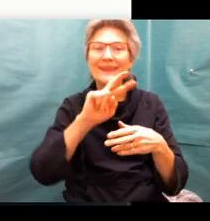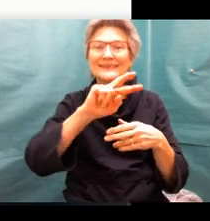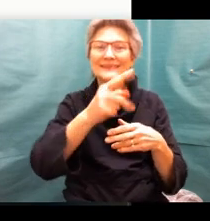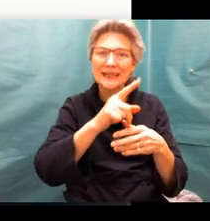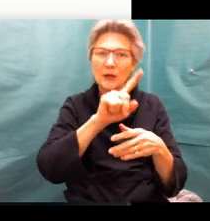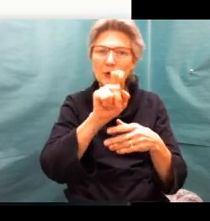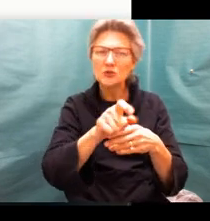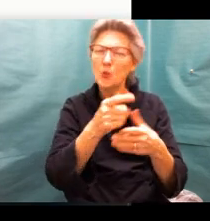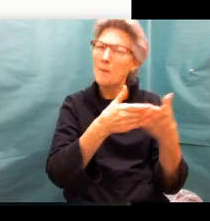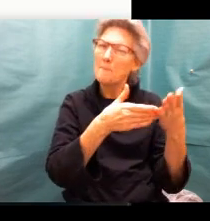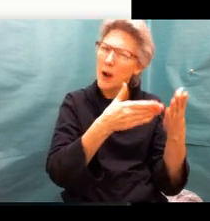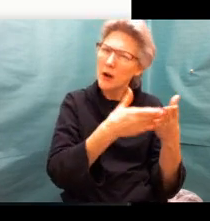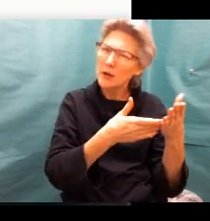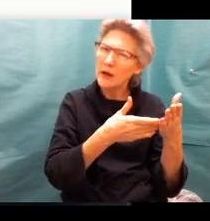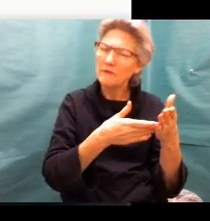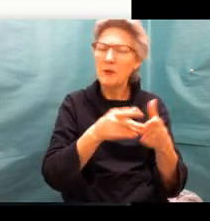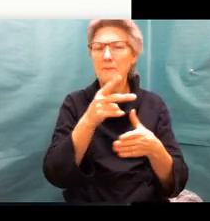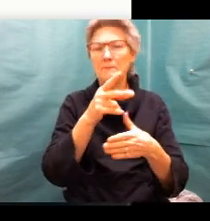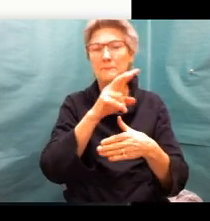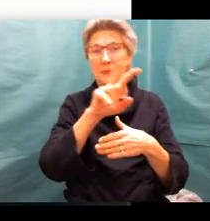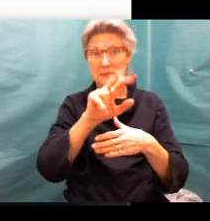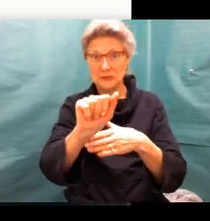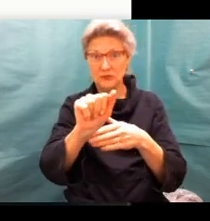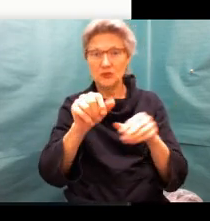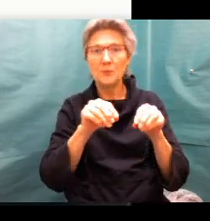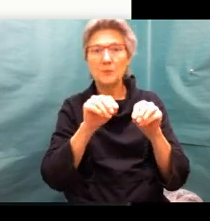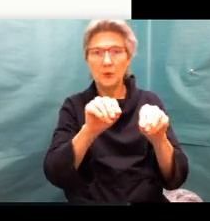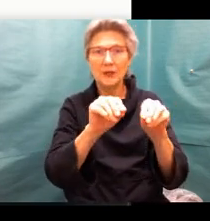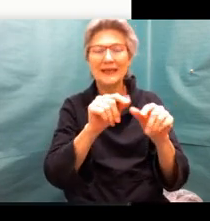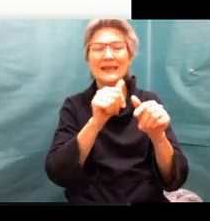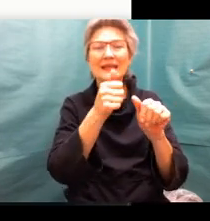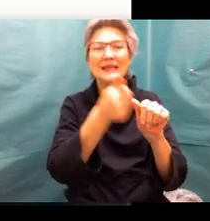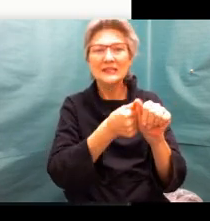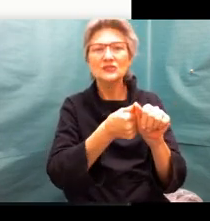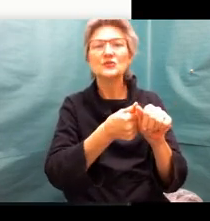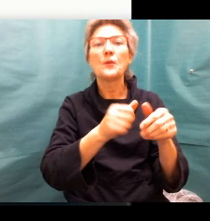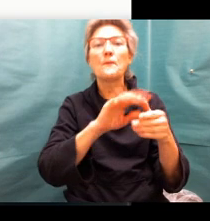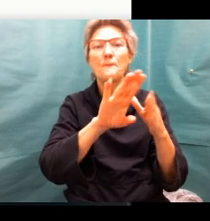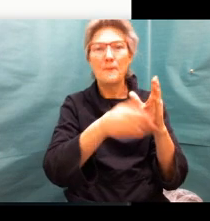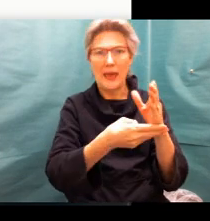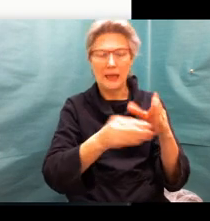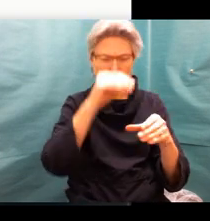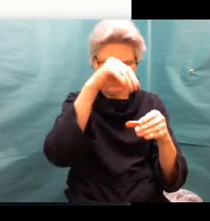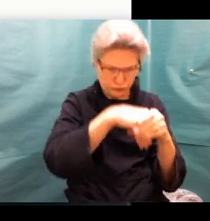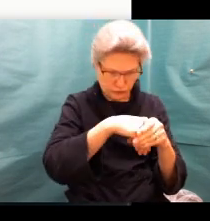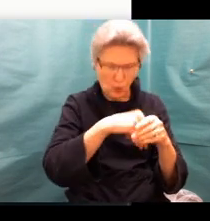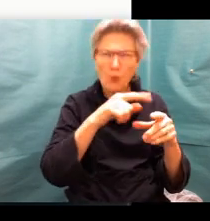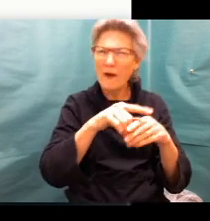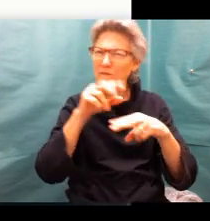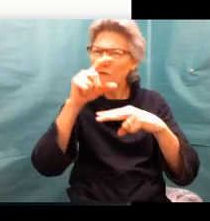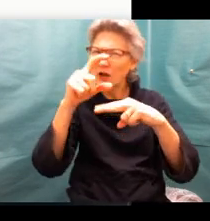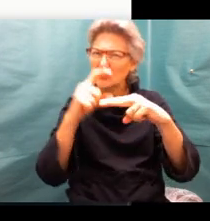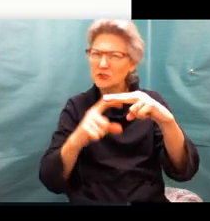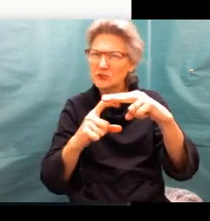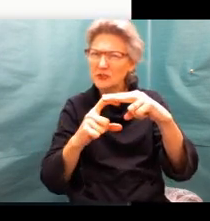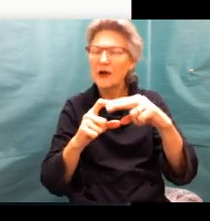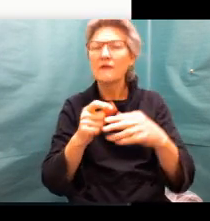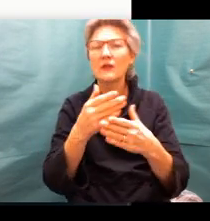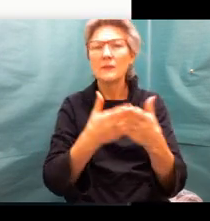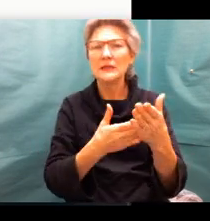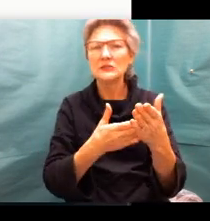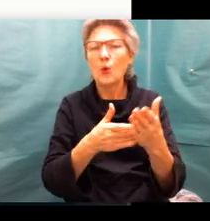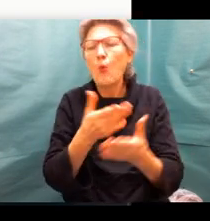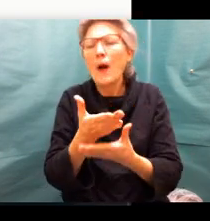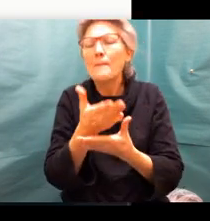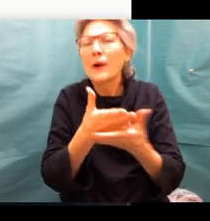what part of the pizza did she put in each bag? Well, I have to think about what fraction of the pizza does that piece